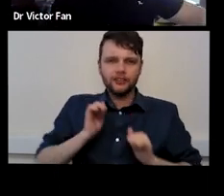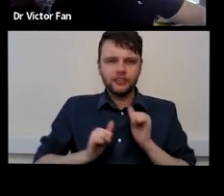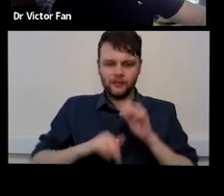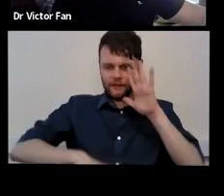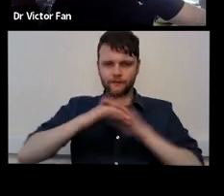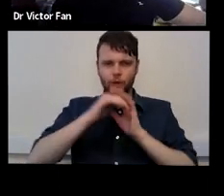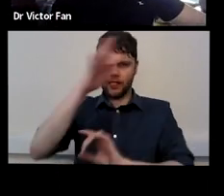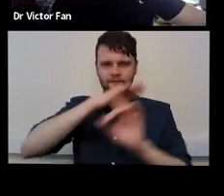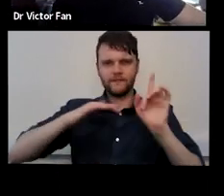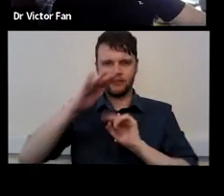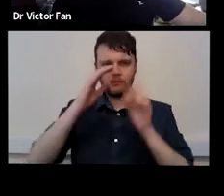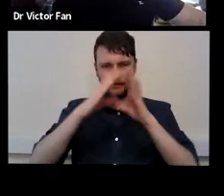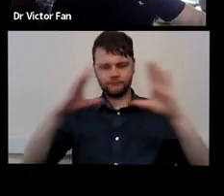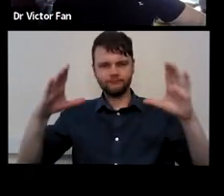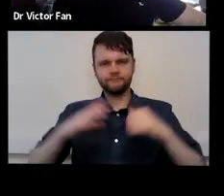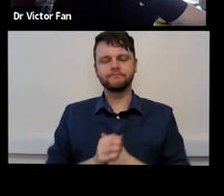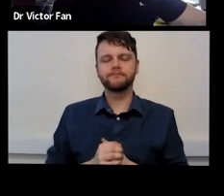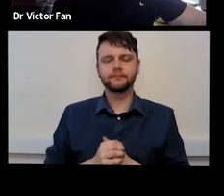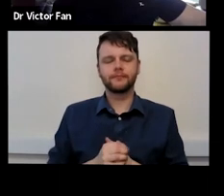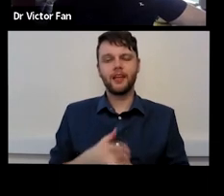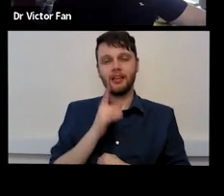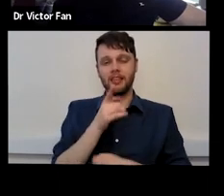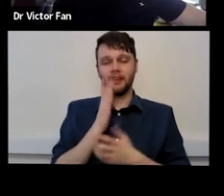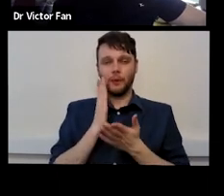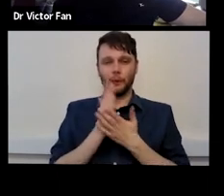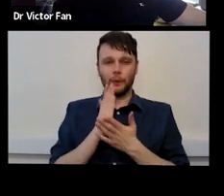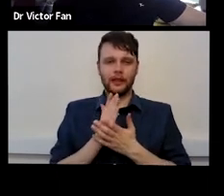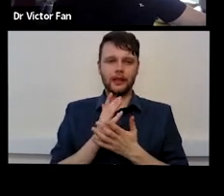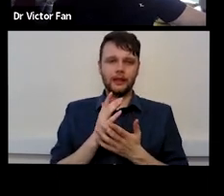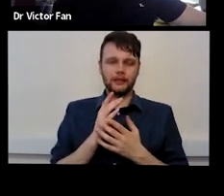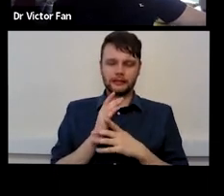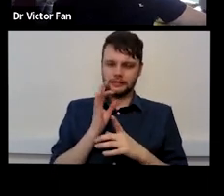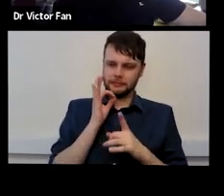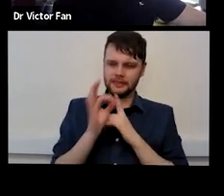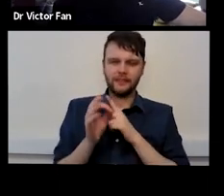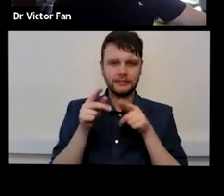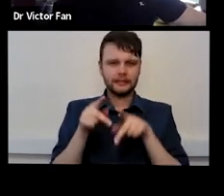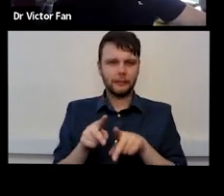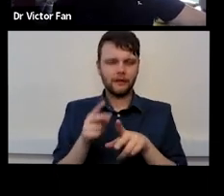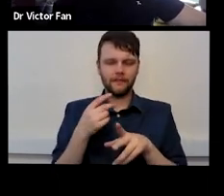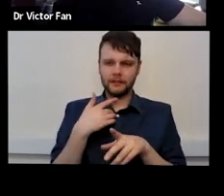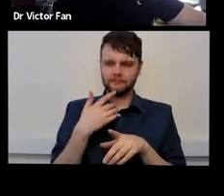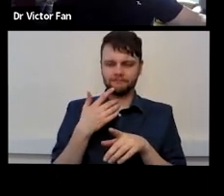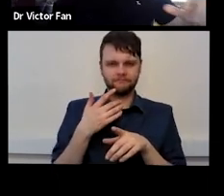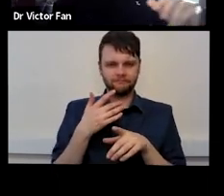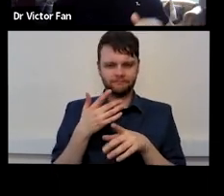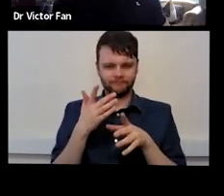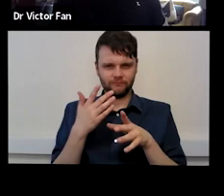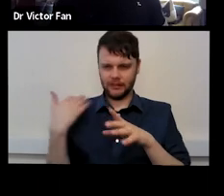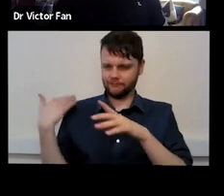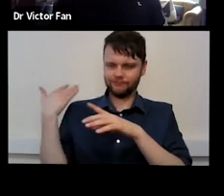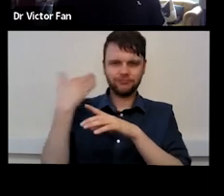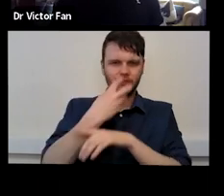entire environment. And so this is a really a particular kind of aesthetics that they inherited